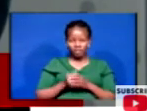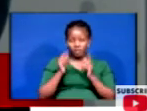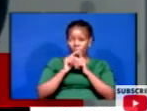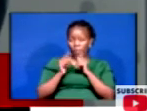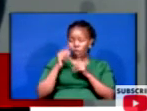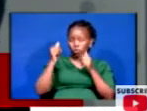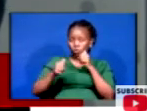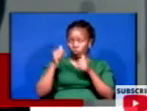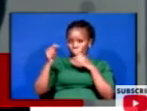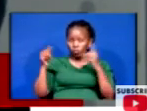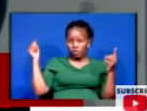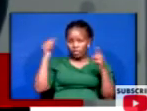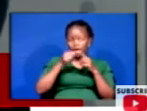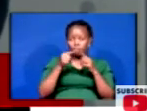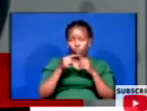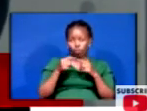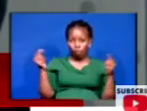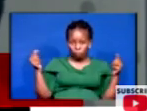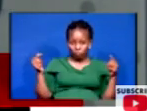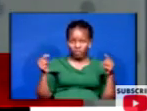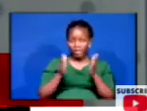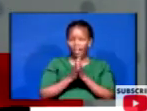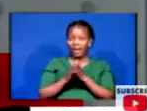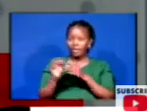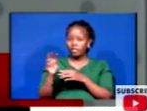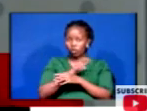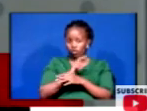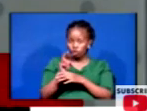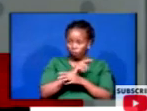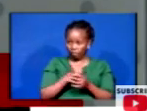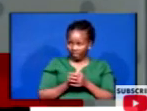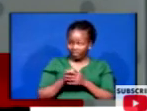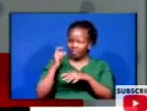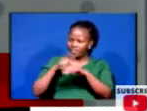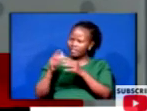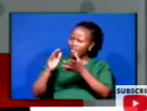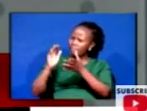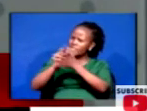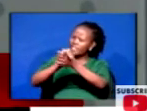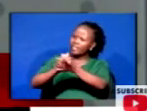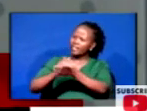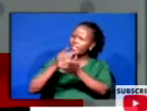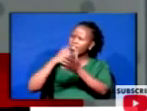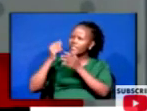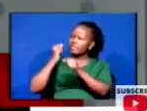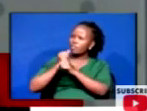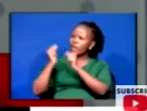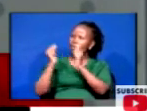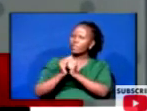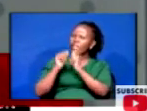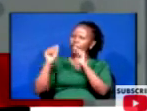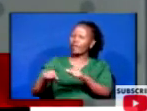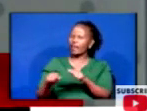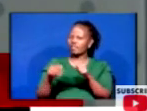the check fabric and to oversight. Yeah. The minute we shake hands and we say we can work together, then there's a very blurred line.